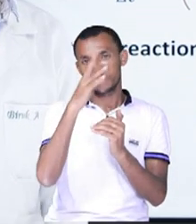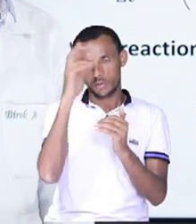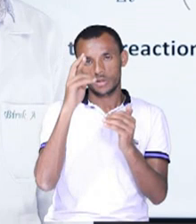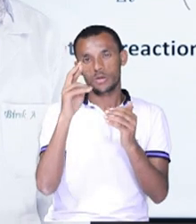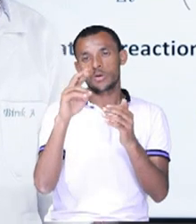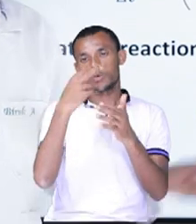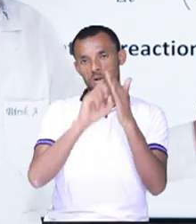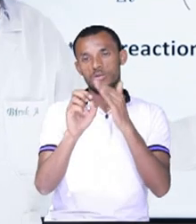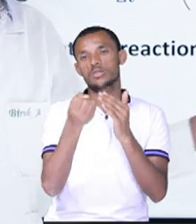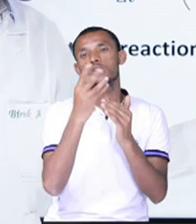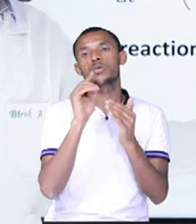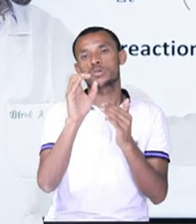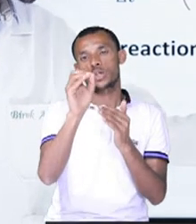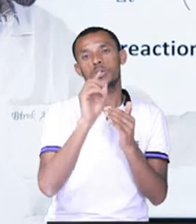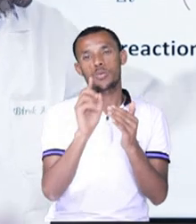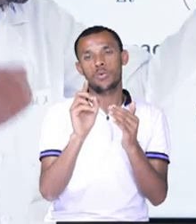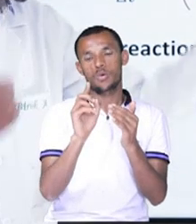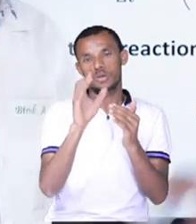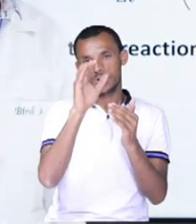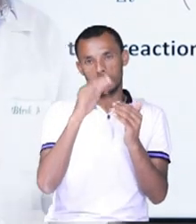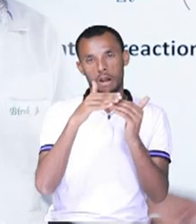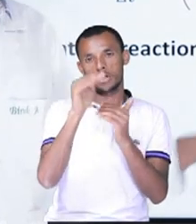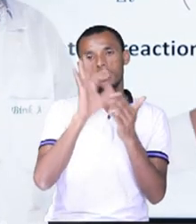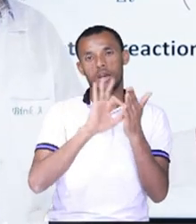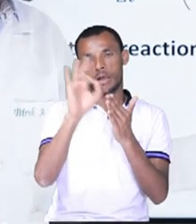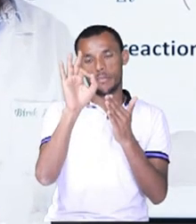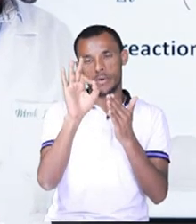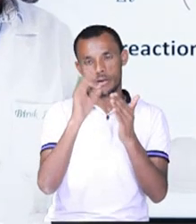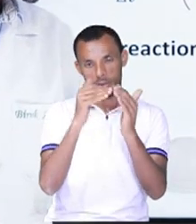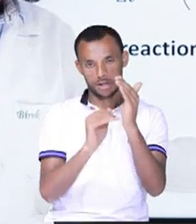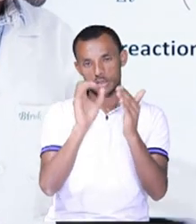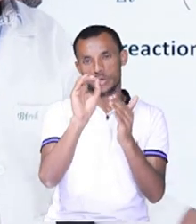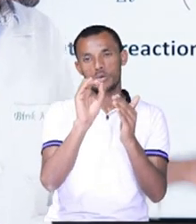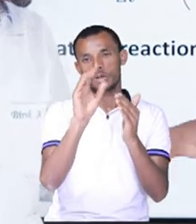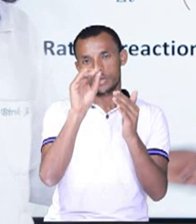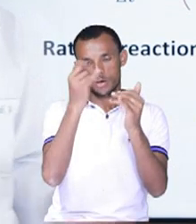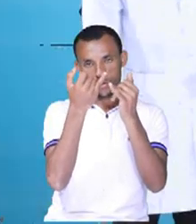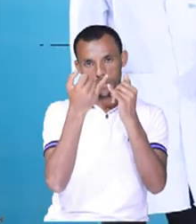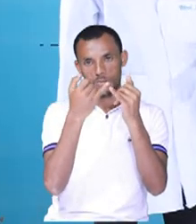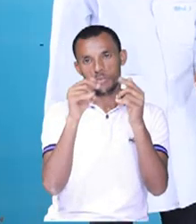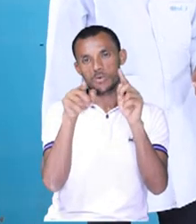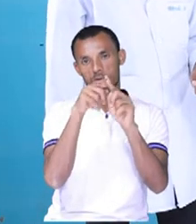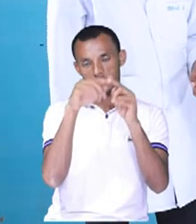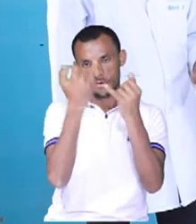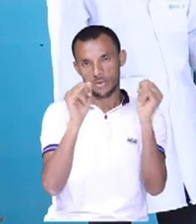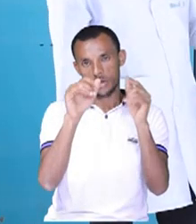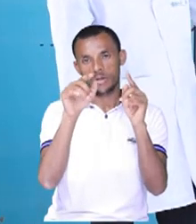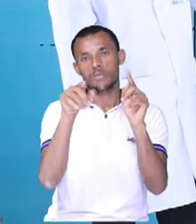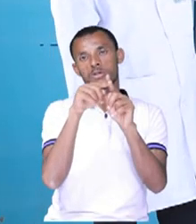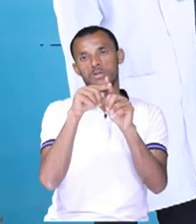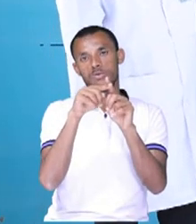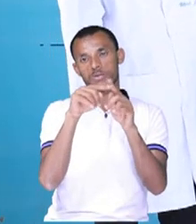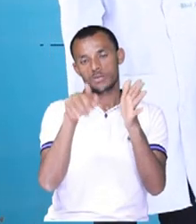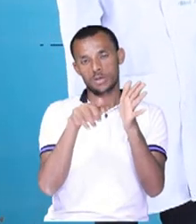0. Larger number minus 0, already positive sign. Positive divided by positive, the sign is positive. In the case